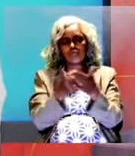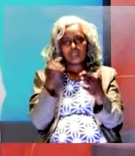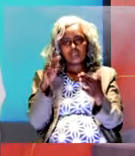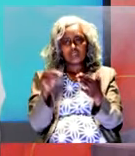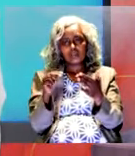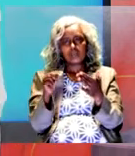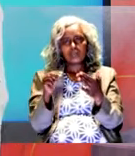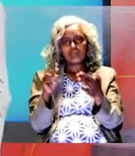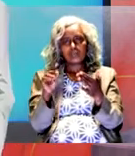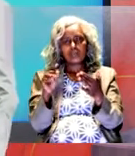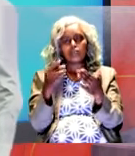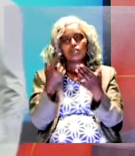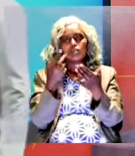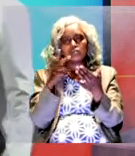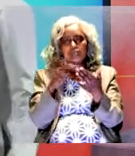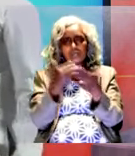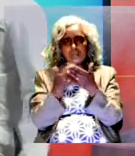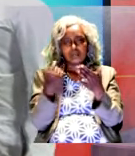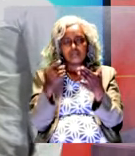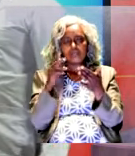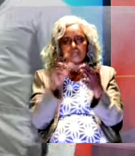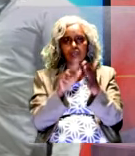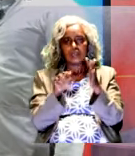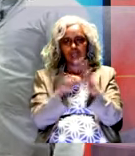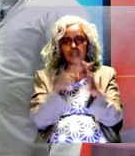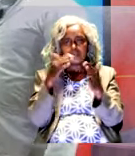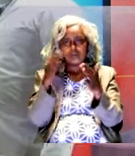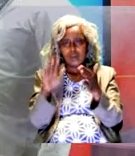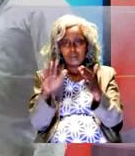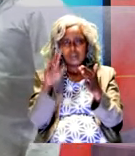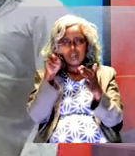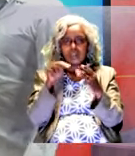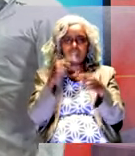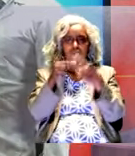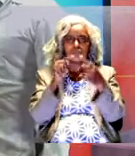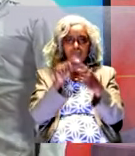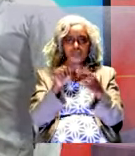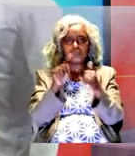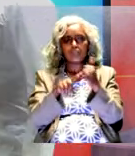n over 3n minus 5, where n goes to